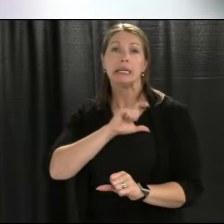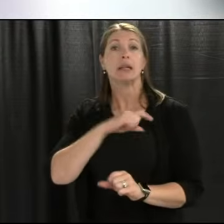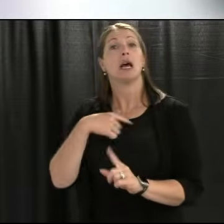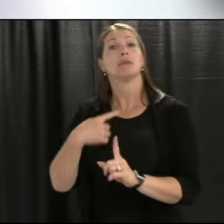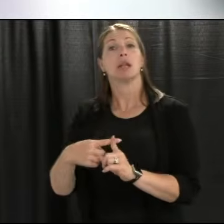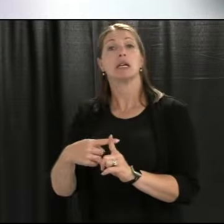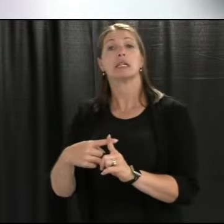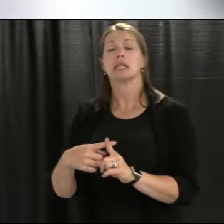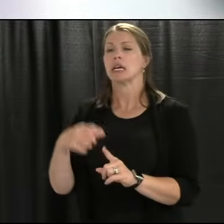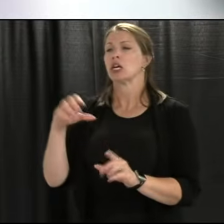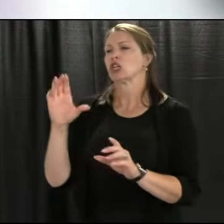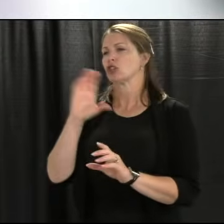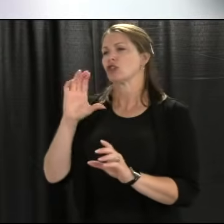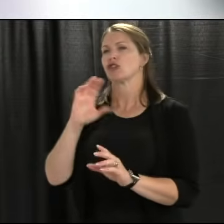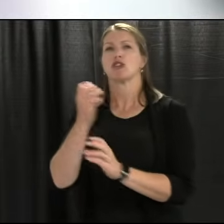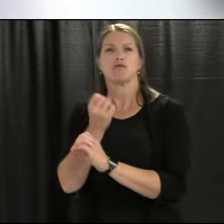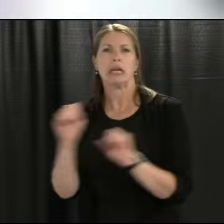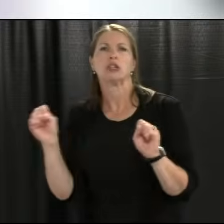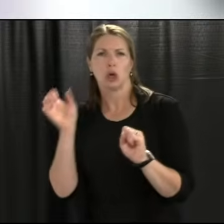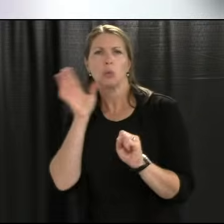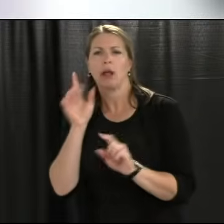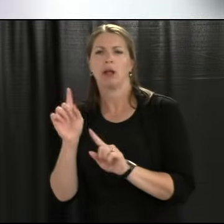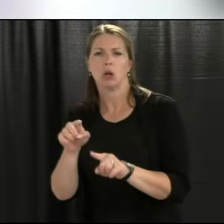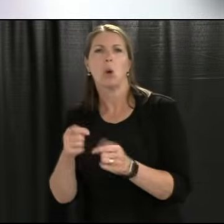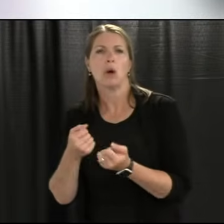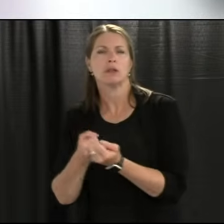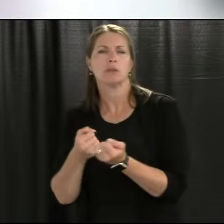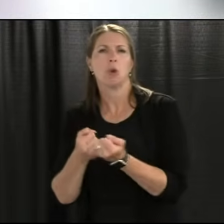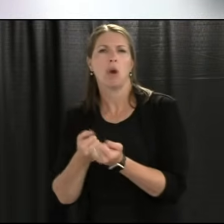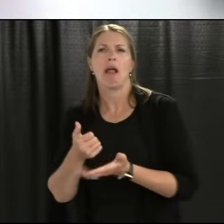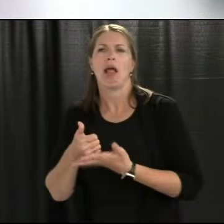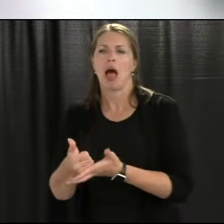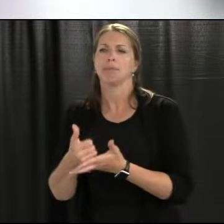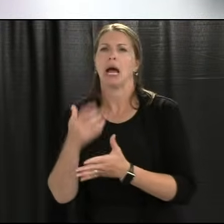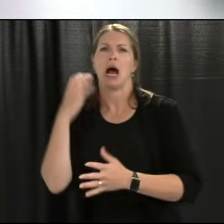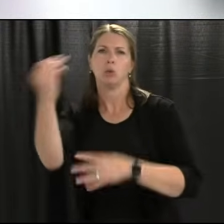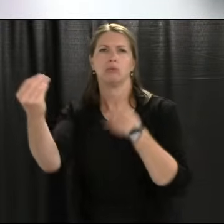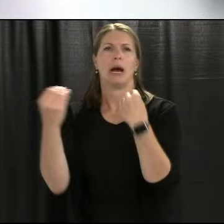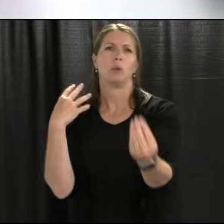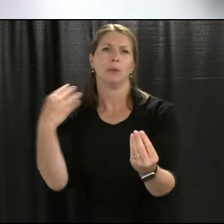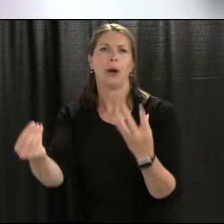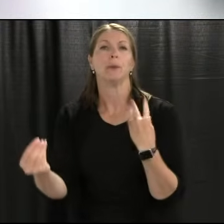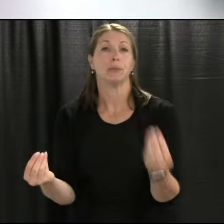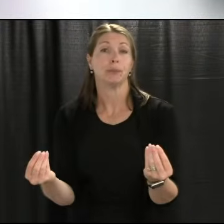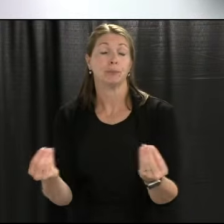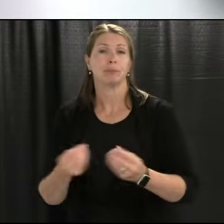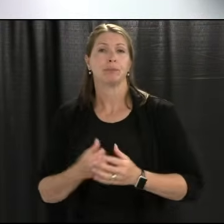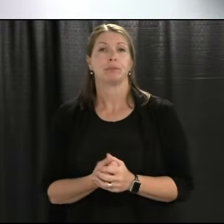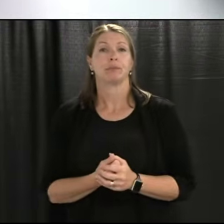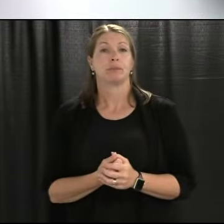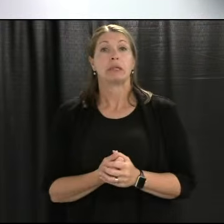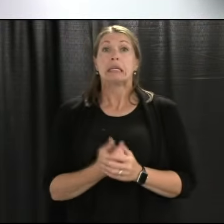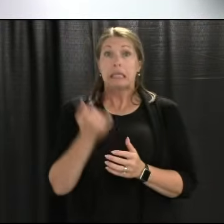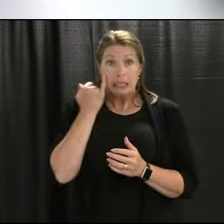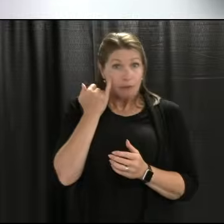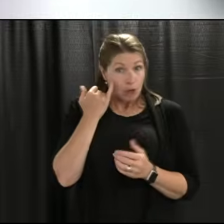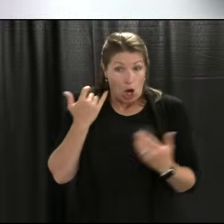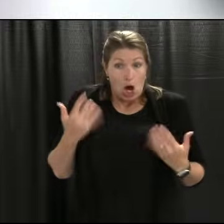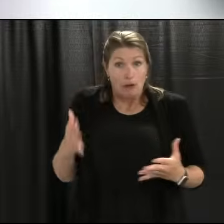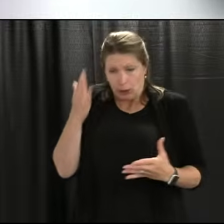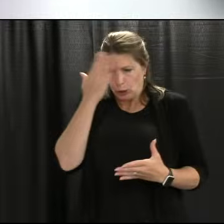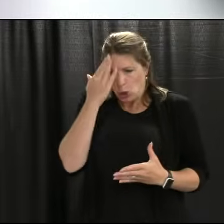rescue, to help you do that. If at some stage in the alert process, you know that you're going to have mobility